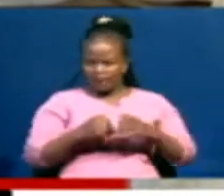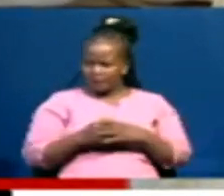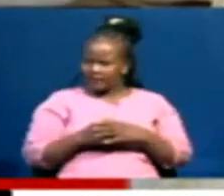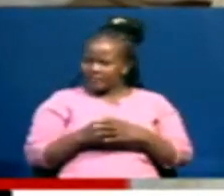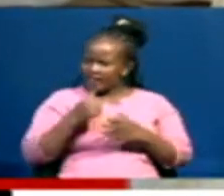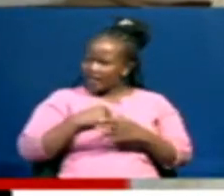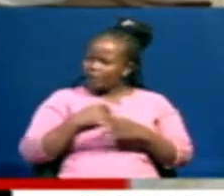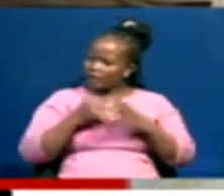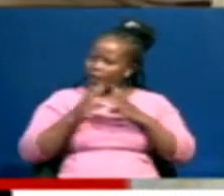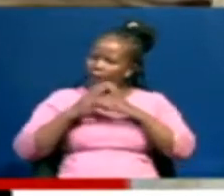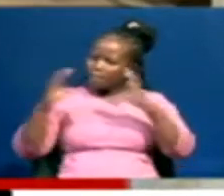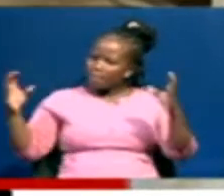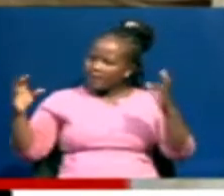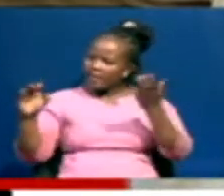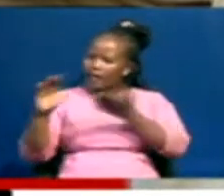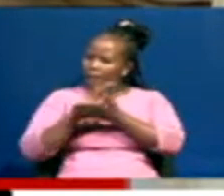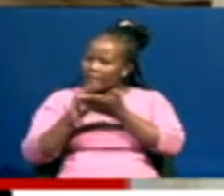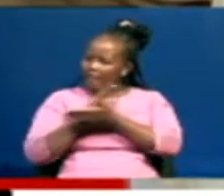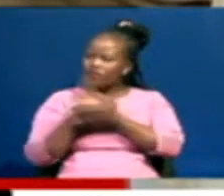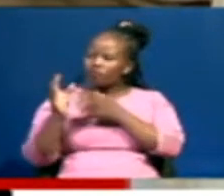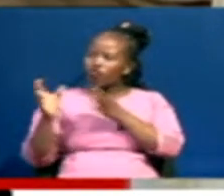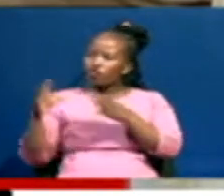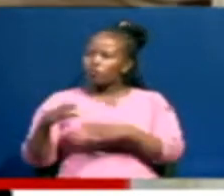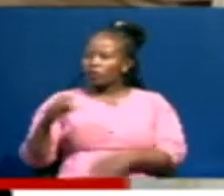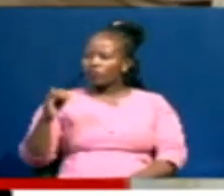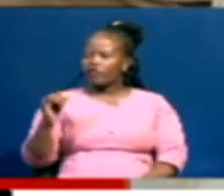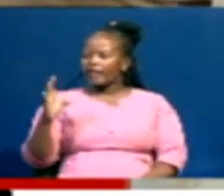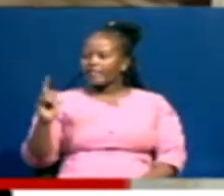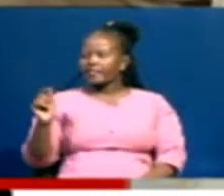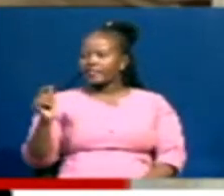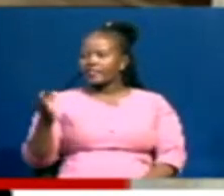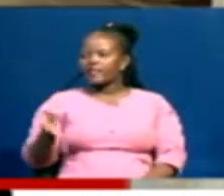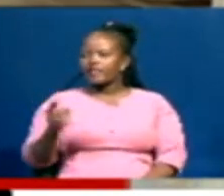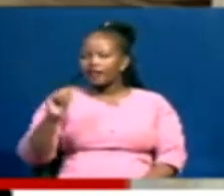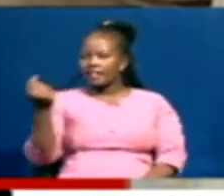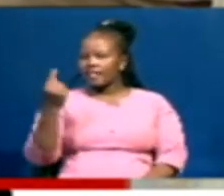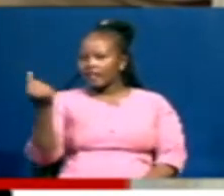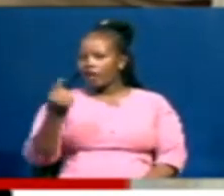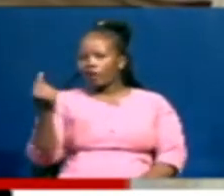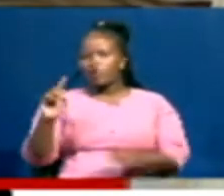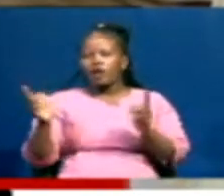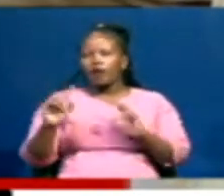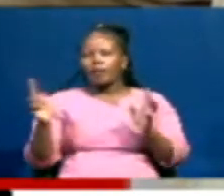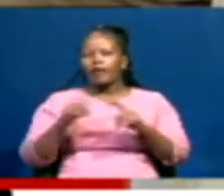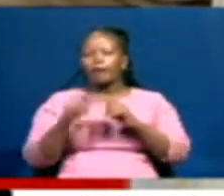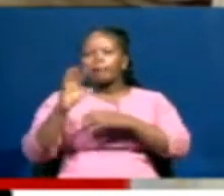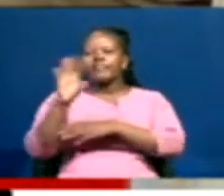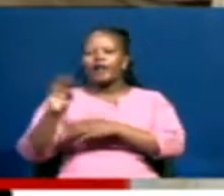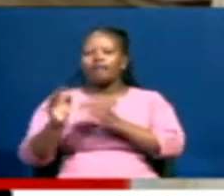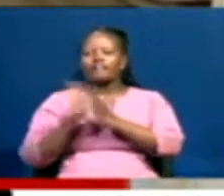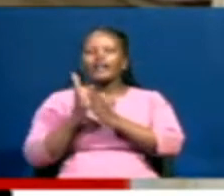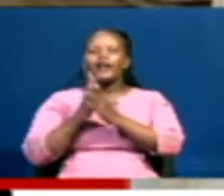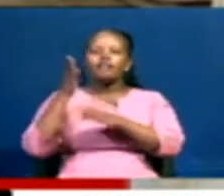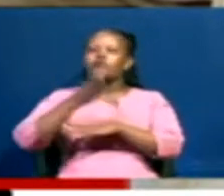platform for players within the ICT industry, not only here in Kenya, in Africa, but beyond, to converge and deliberate on